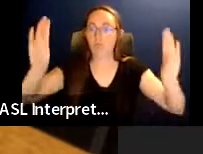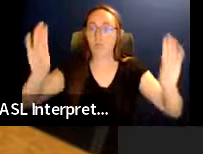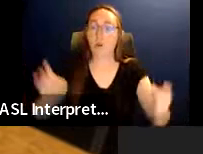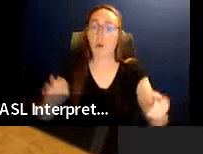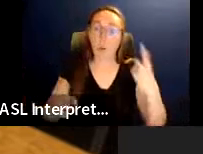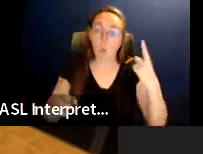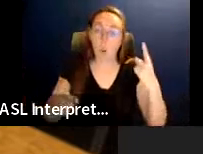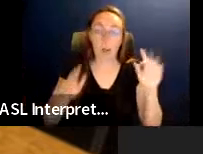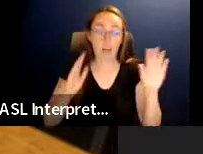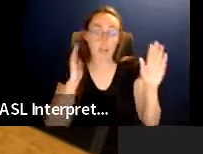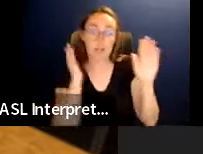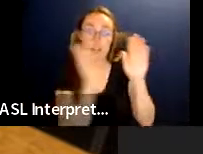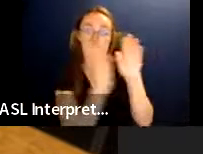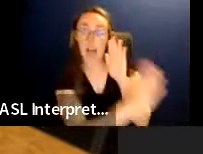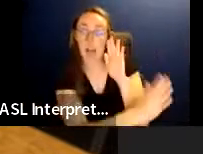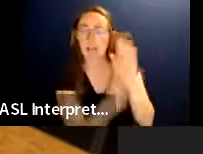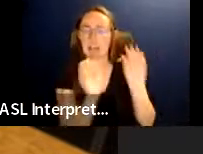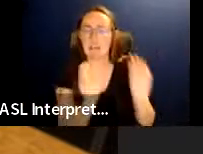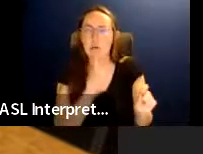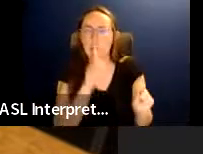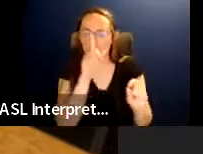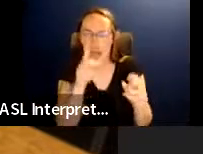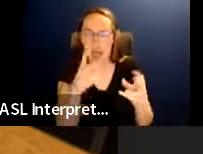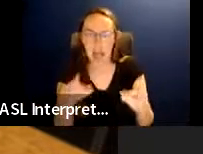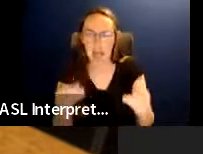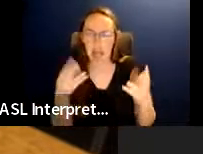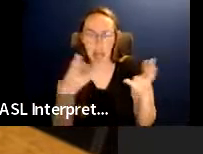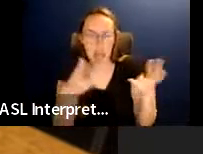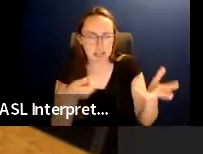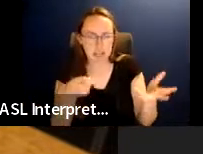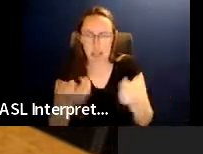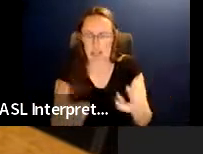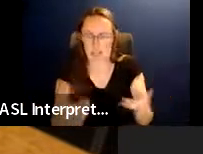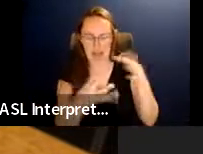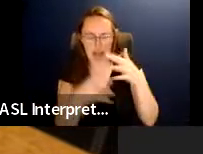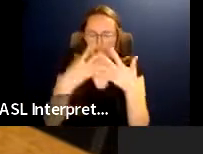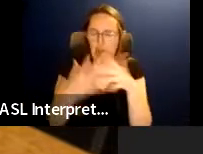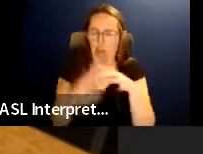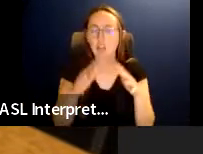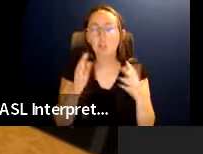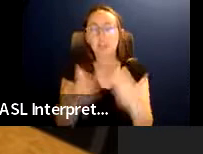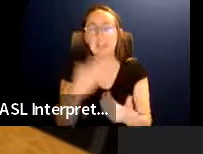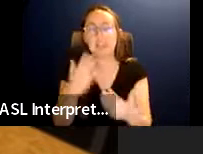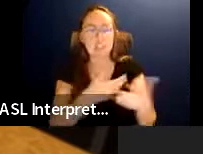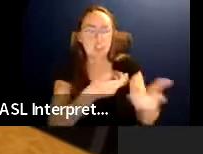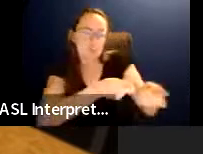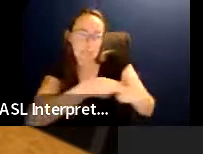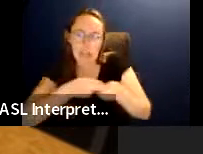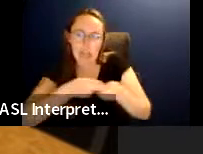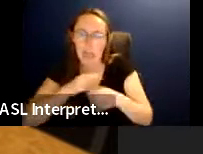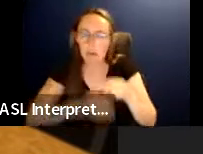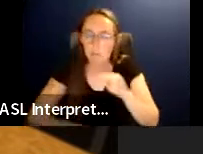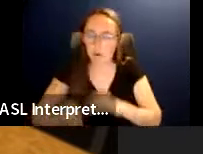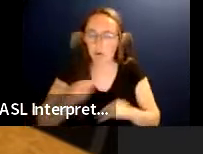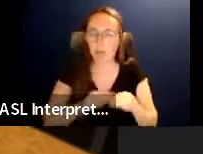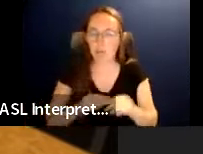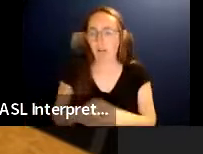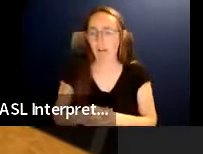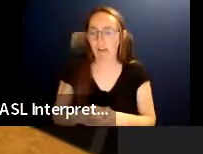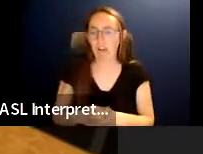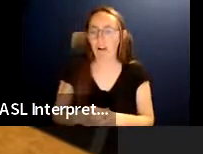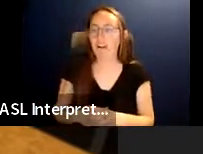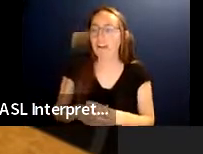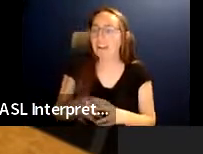really quite slippery, and it's pretty easy to slide and move around. That is